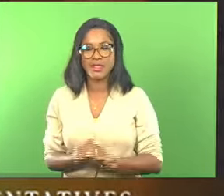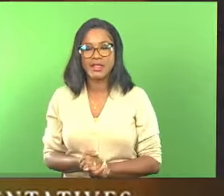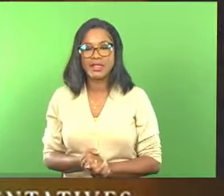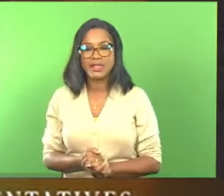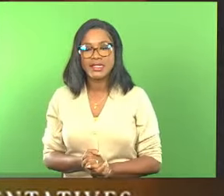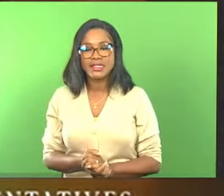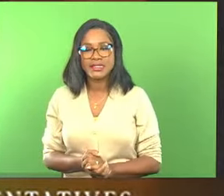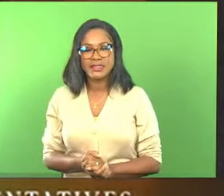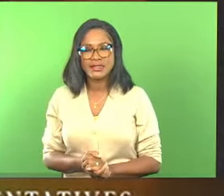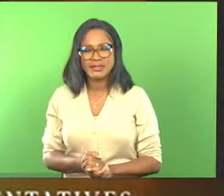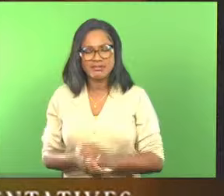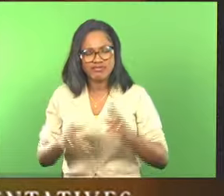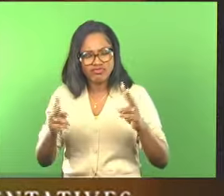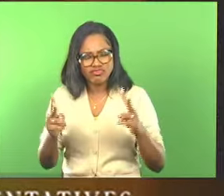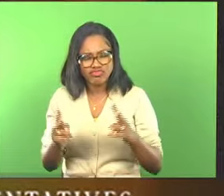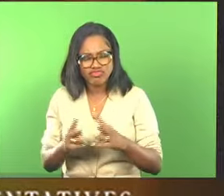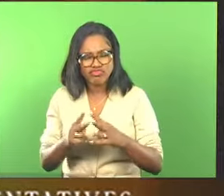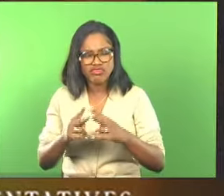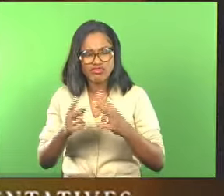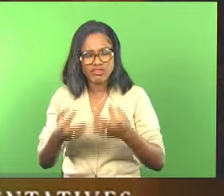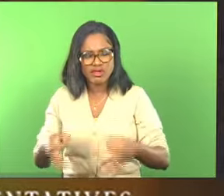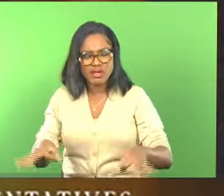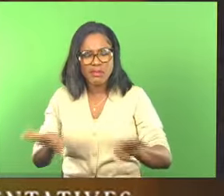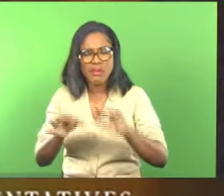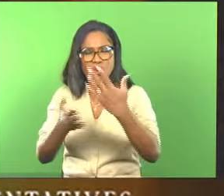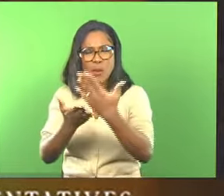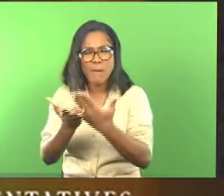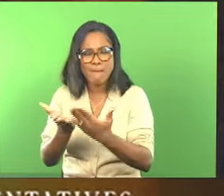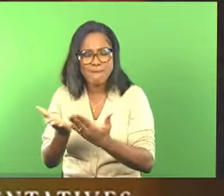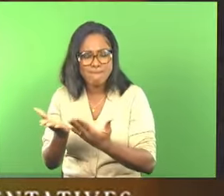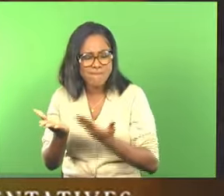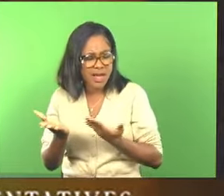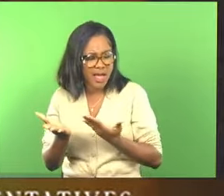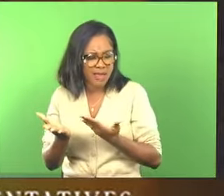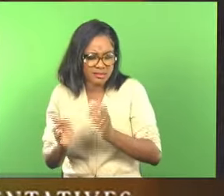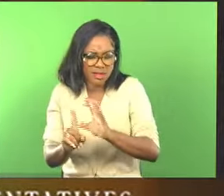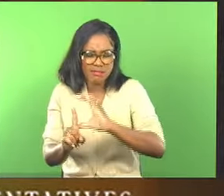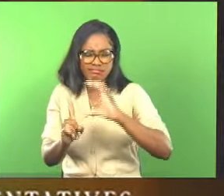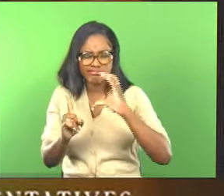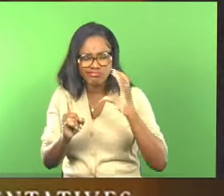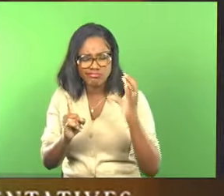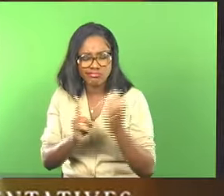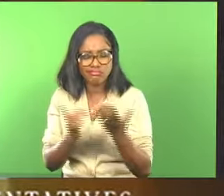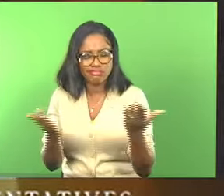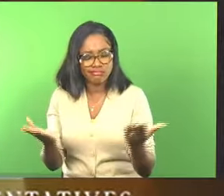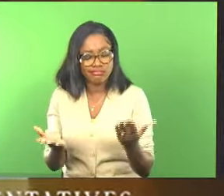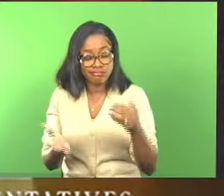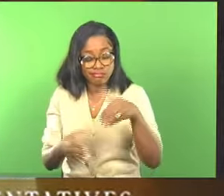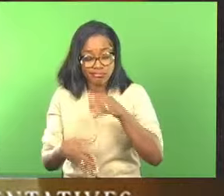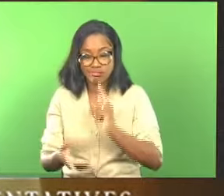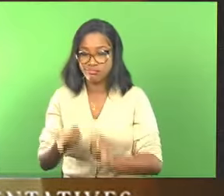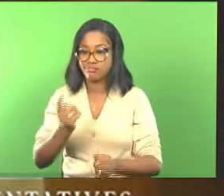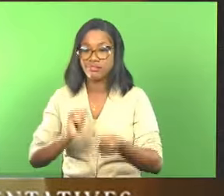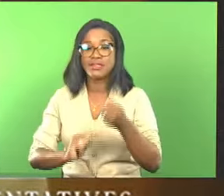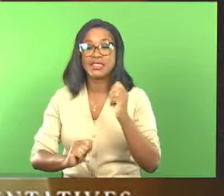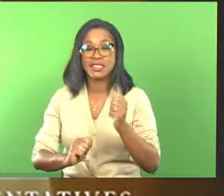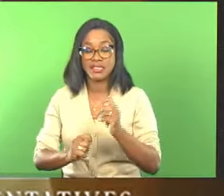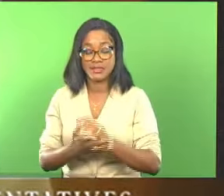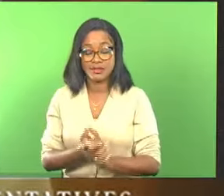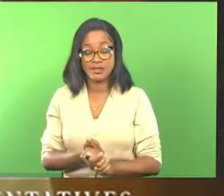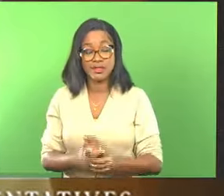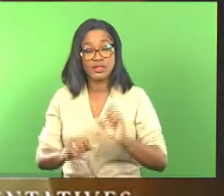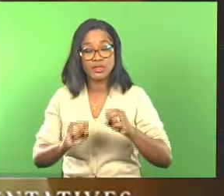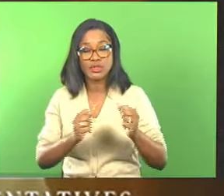They are an integral part of the vibrant diversity that you all respect.